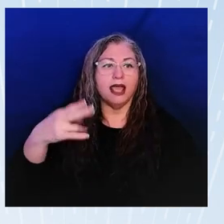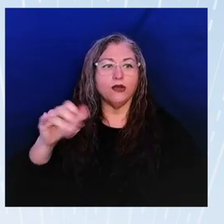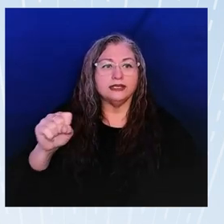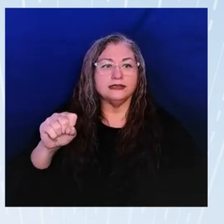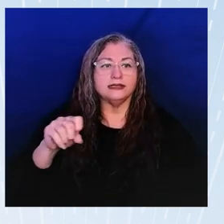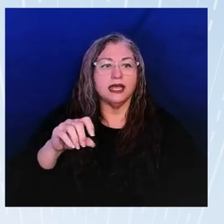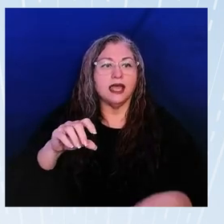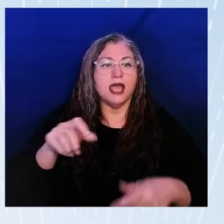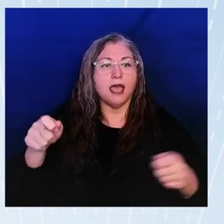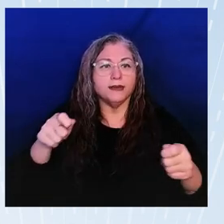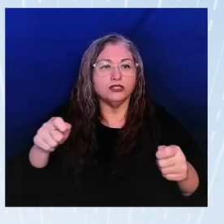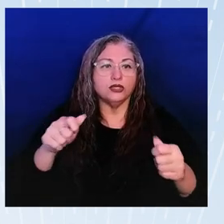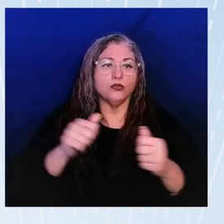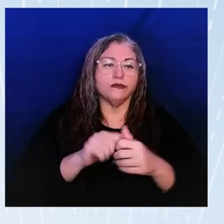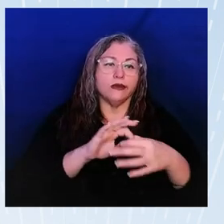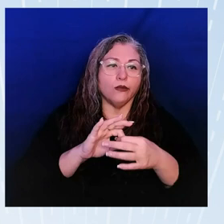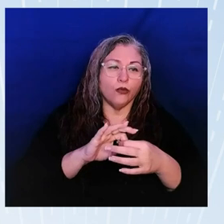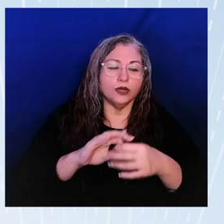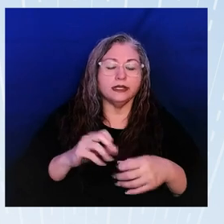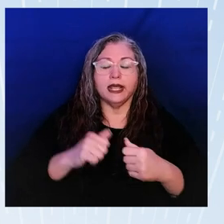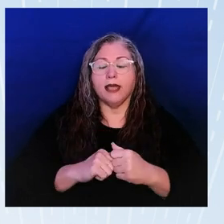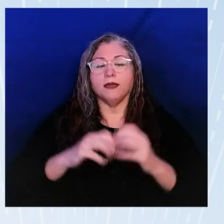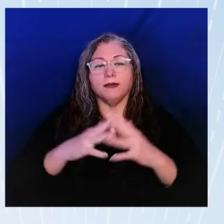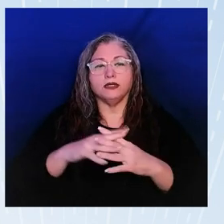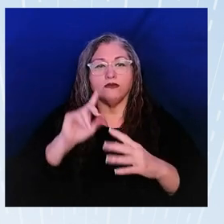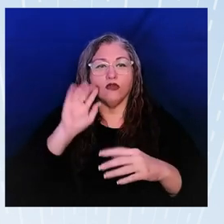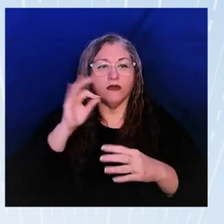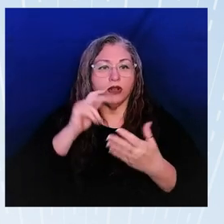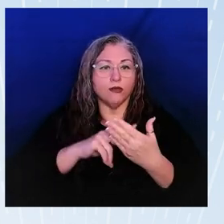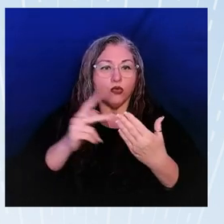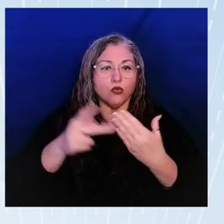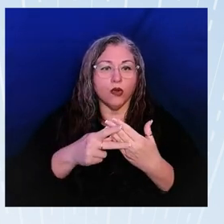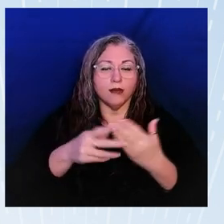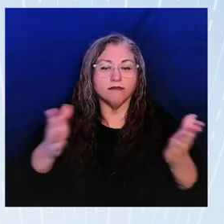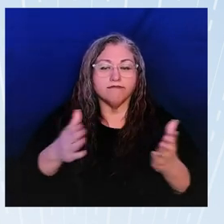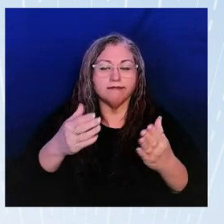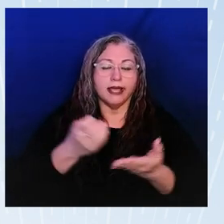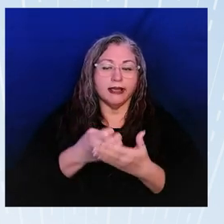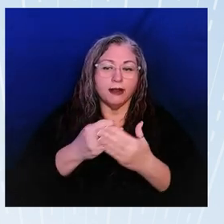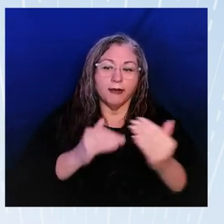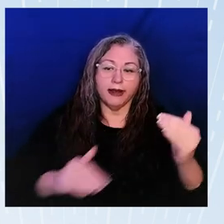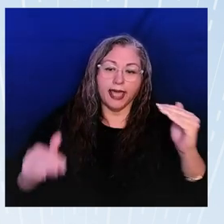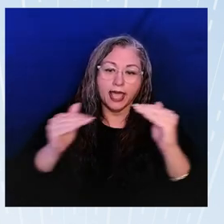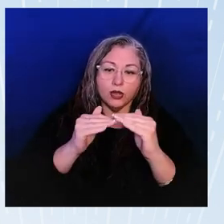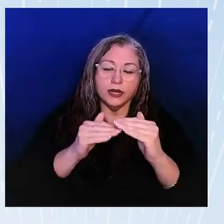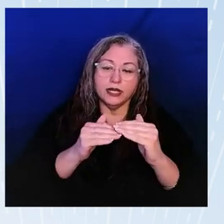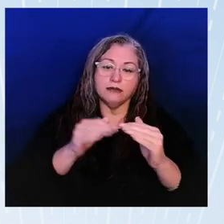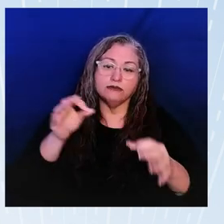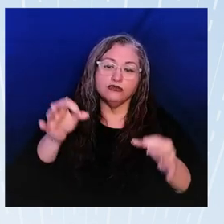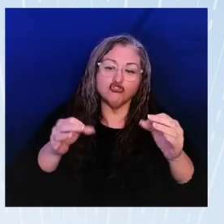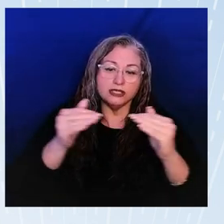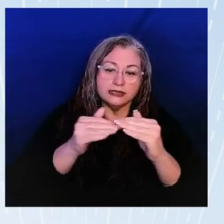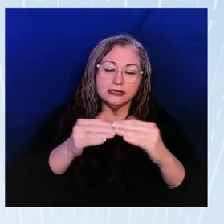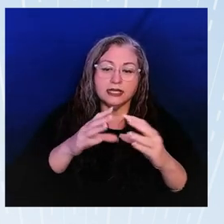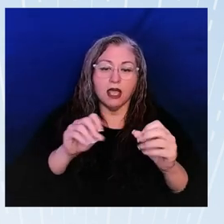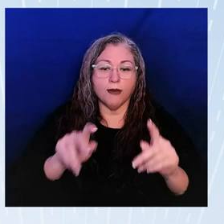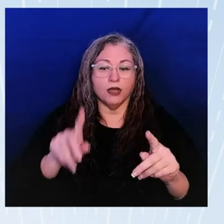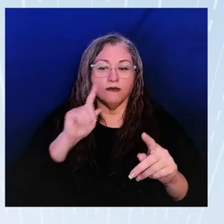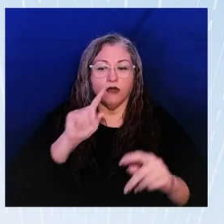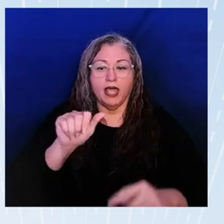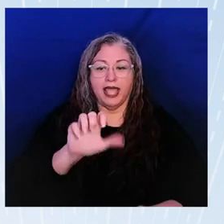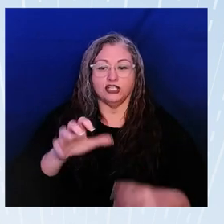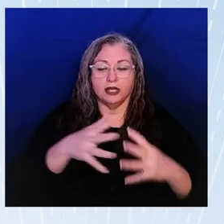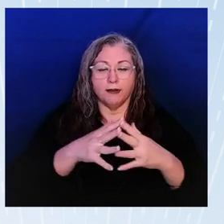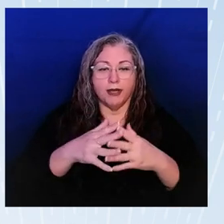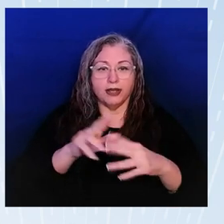federal programs, policies, and initiatives to advance economic equity, justice, and opportunity for our Asian American,